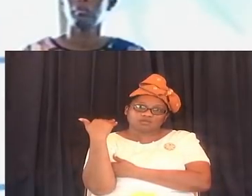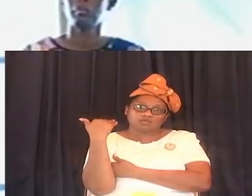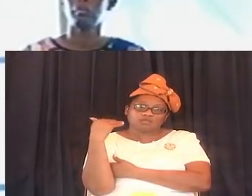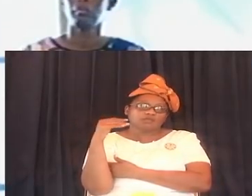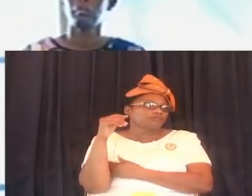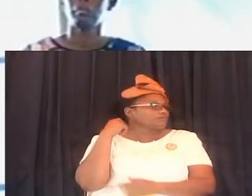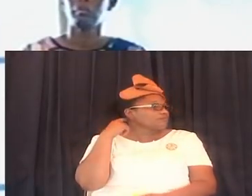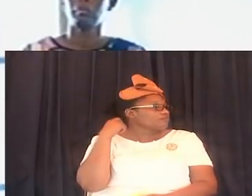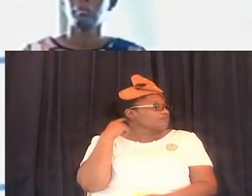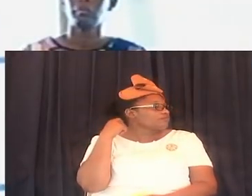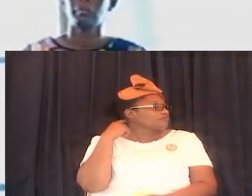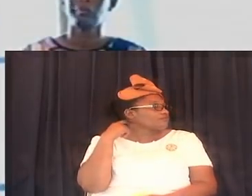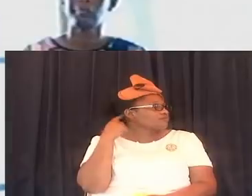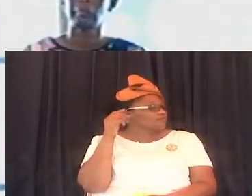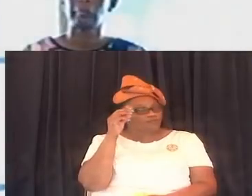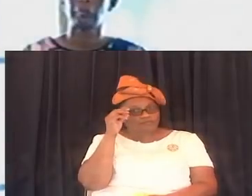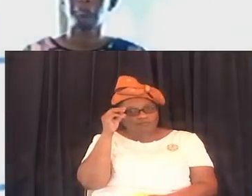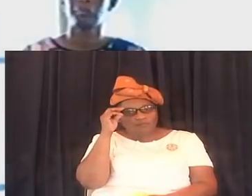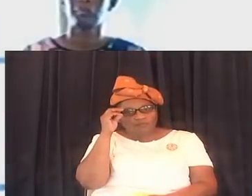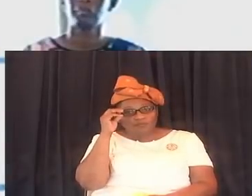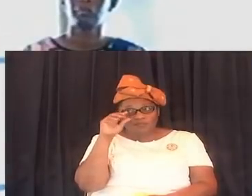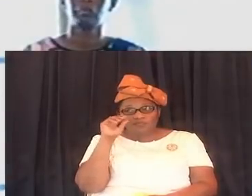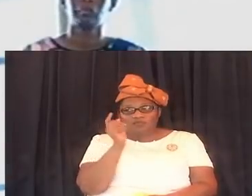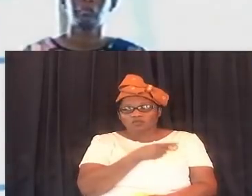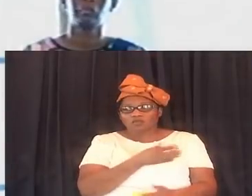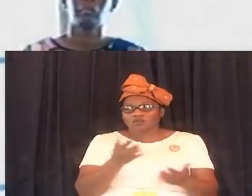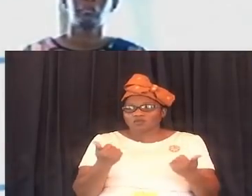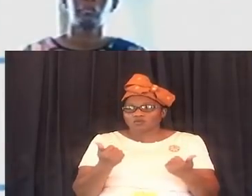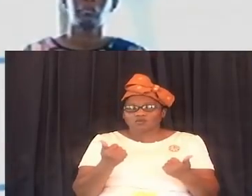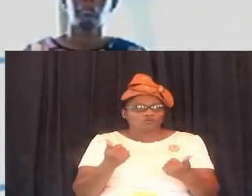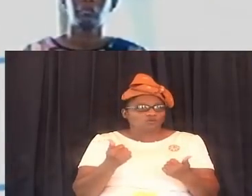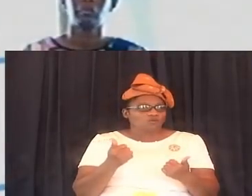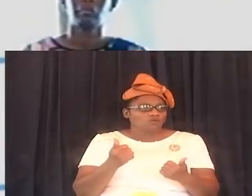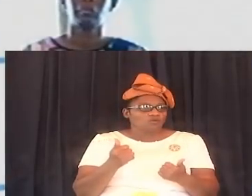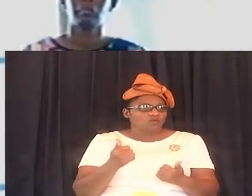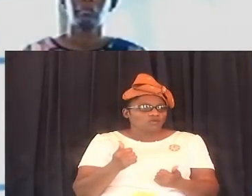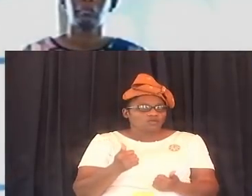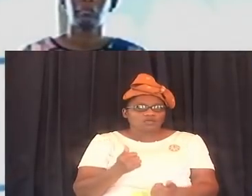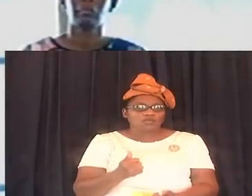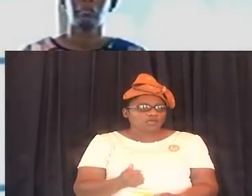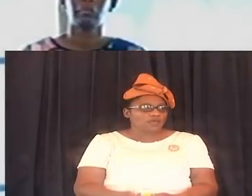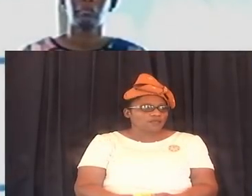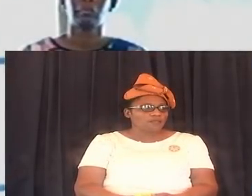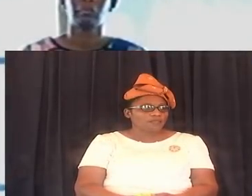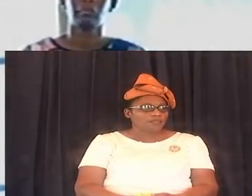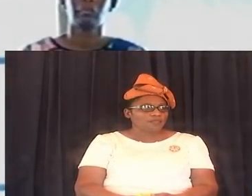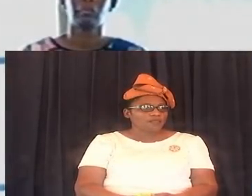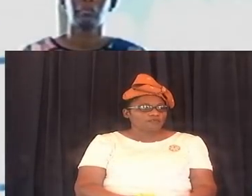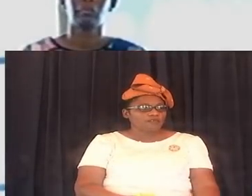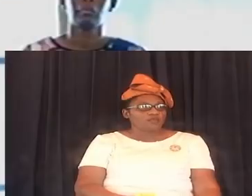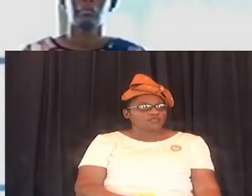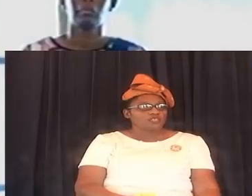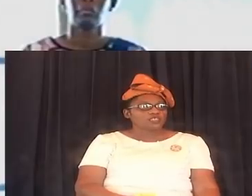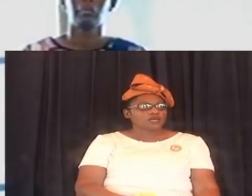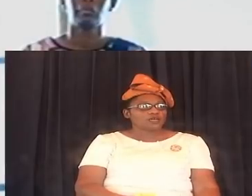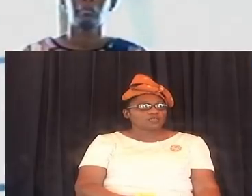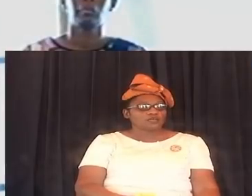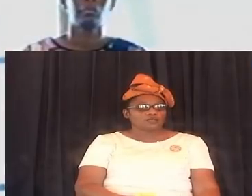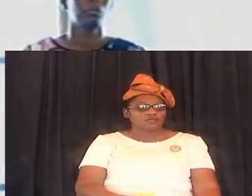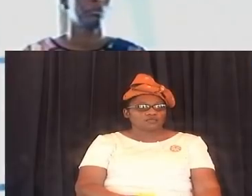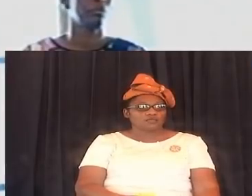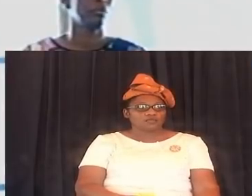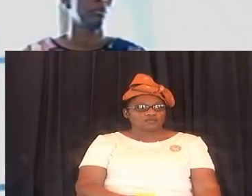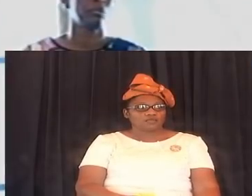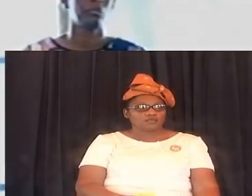seek the face of the Lord, to ask for direction as it pertains to winning of soul. Is there a